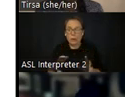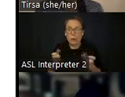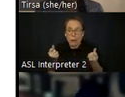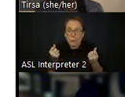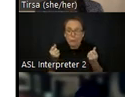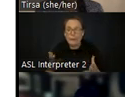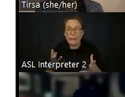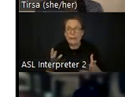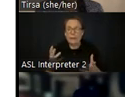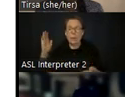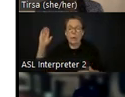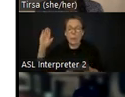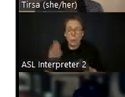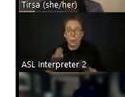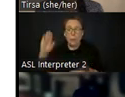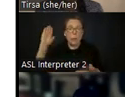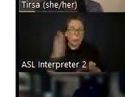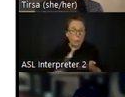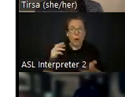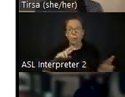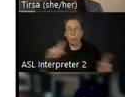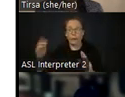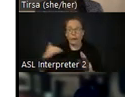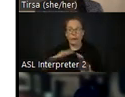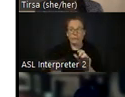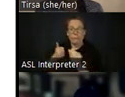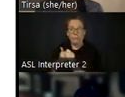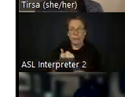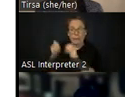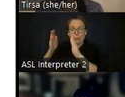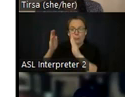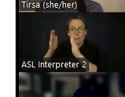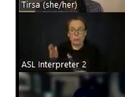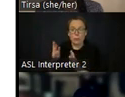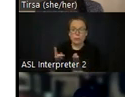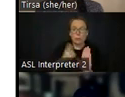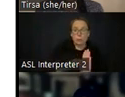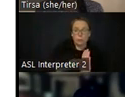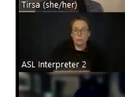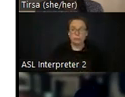lose numbers in a prolonged time without having the foresight to regain membership.